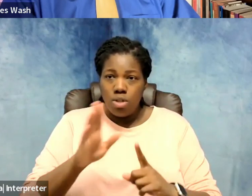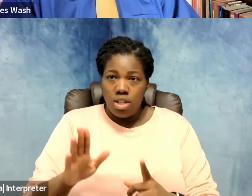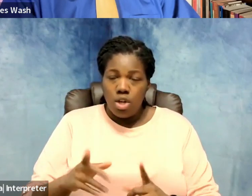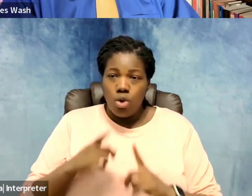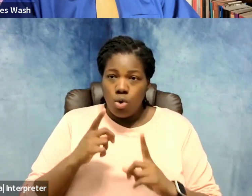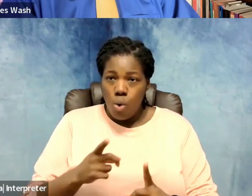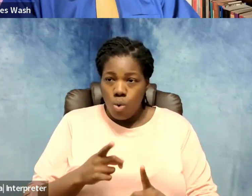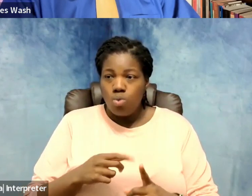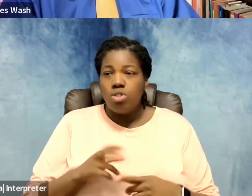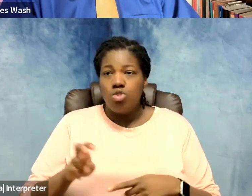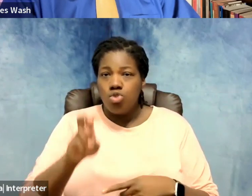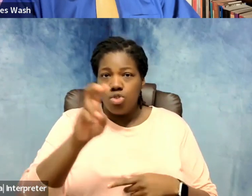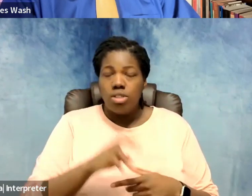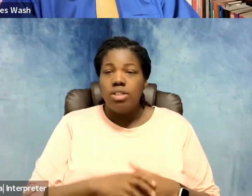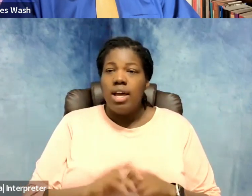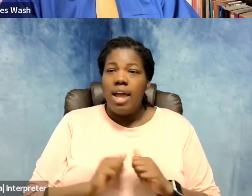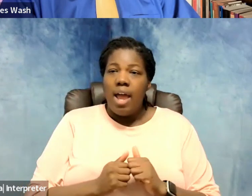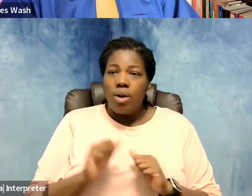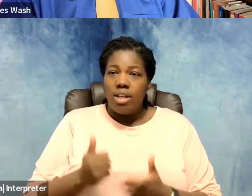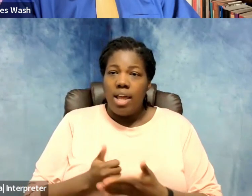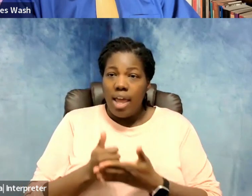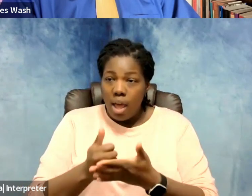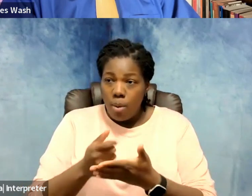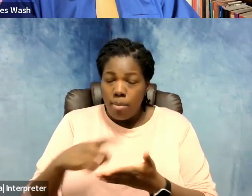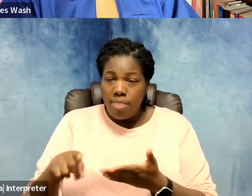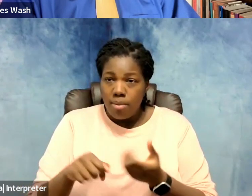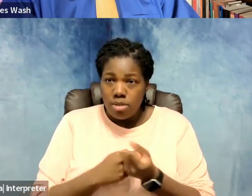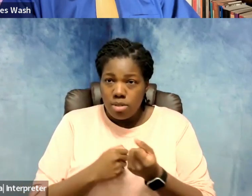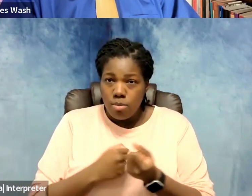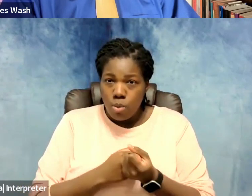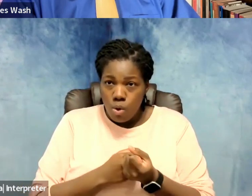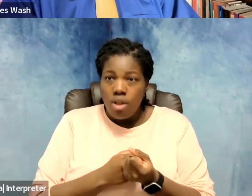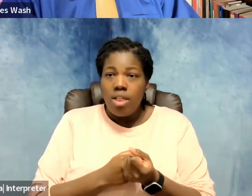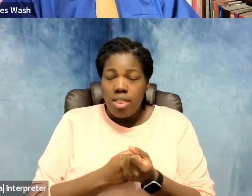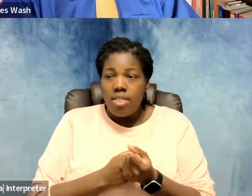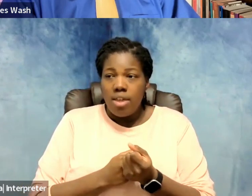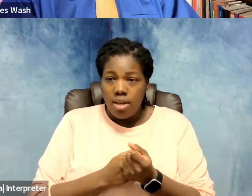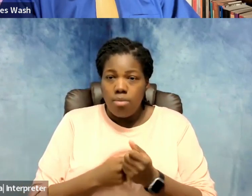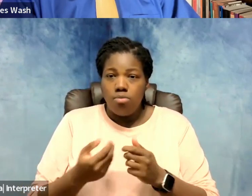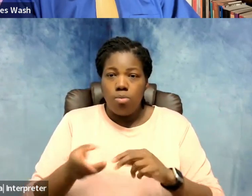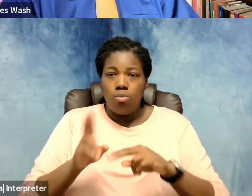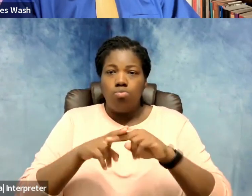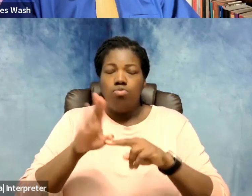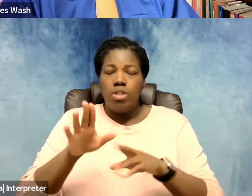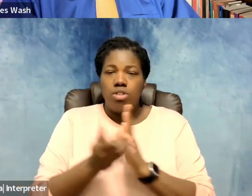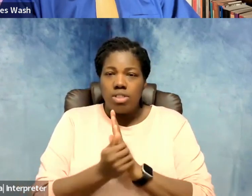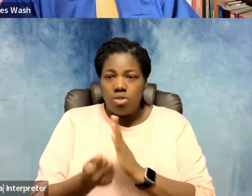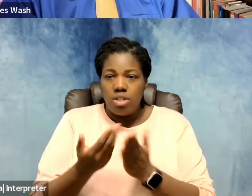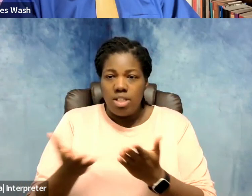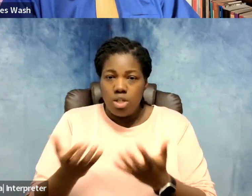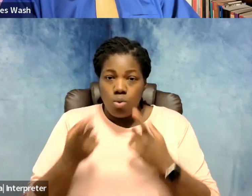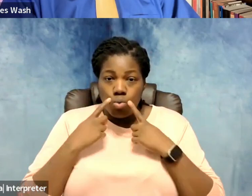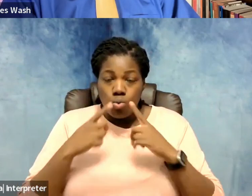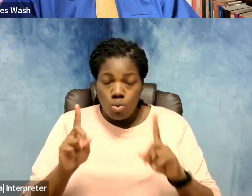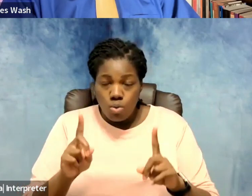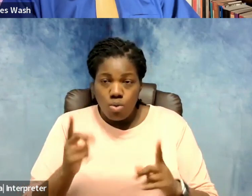goals and their career journeys? How can I help support them excel at their skills and what they want to accomplish? And so